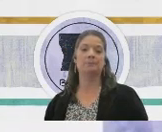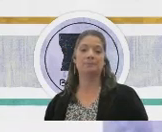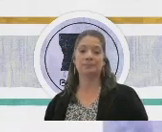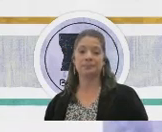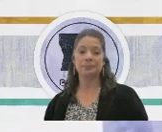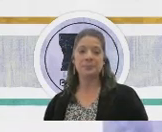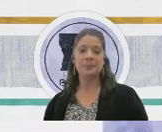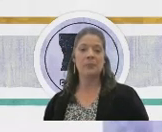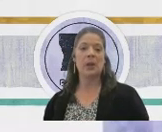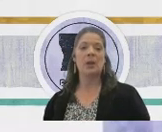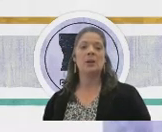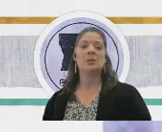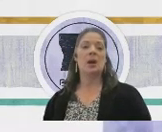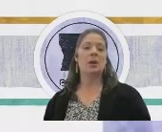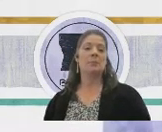well.